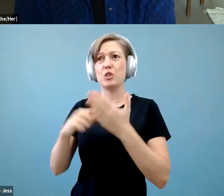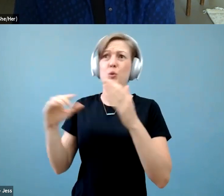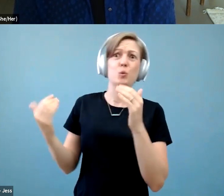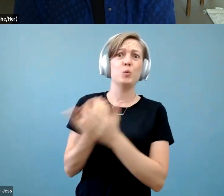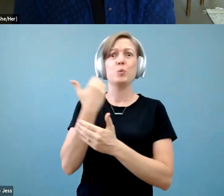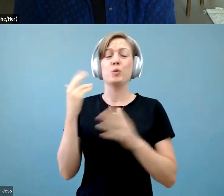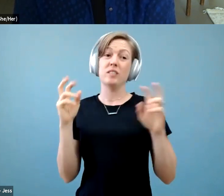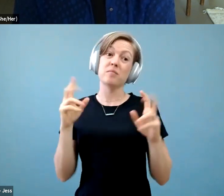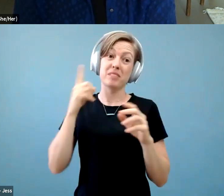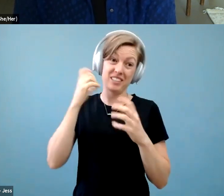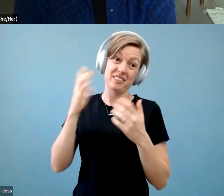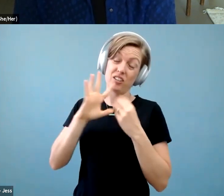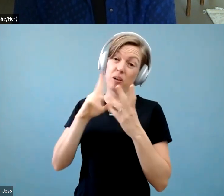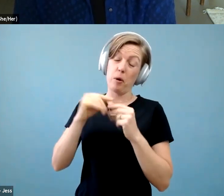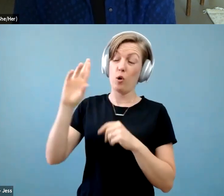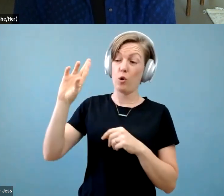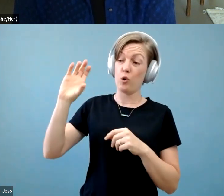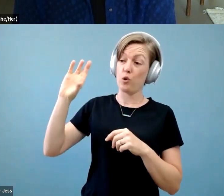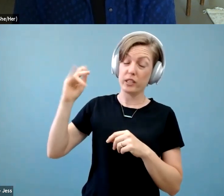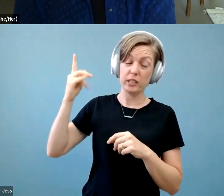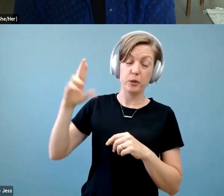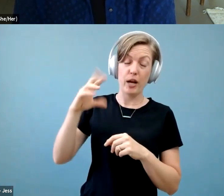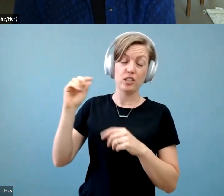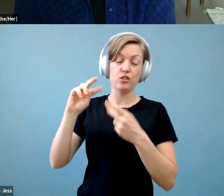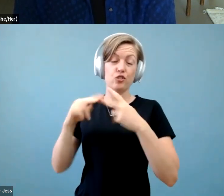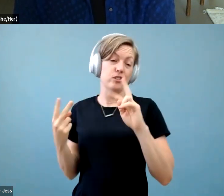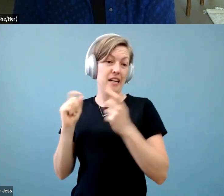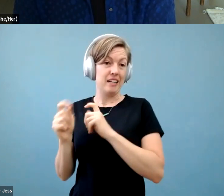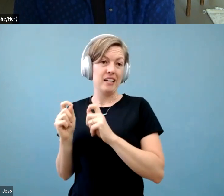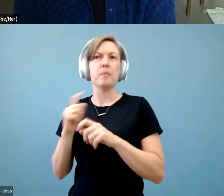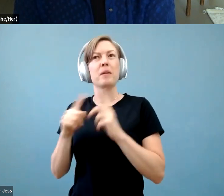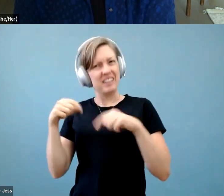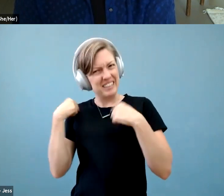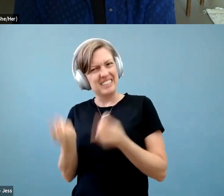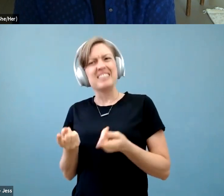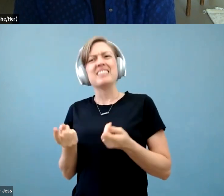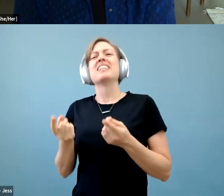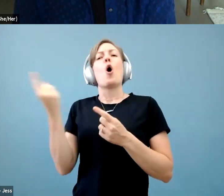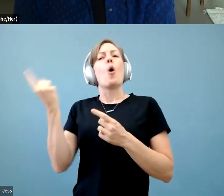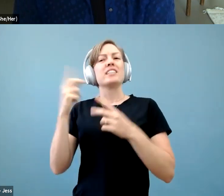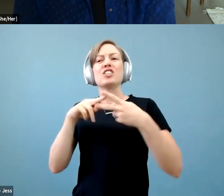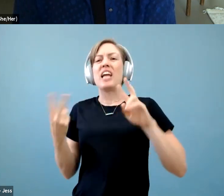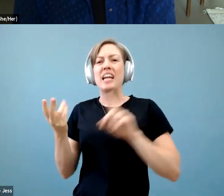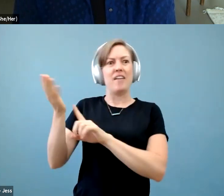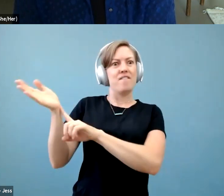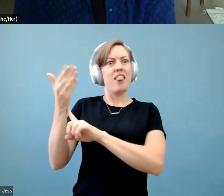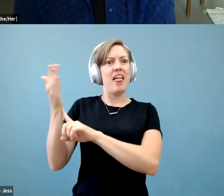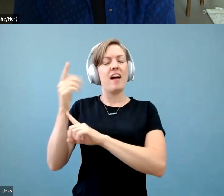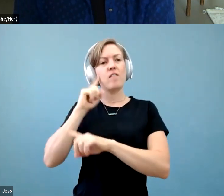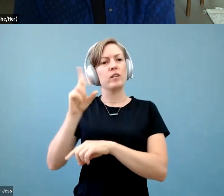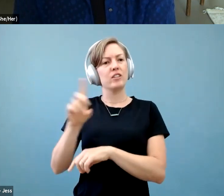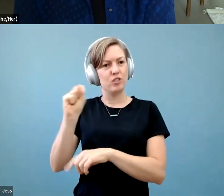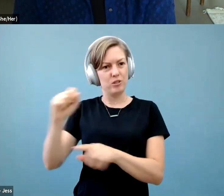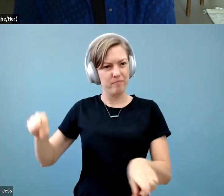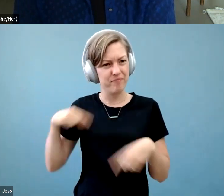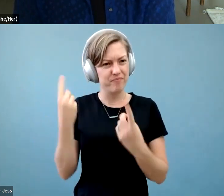about CRISPR and gene editing, when again, there has been a kind of genetic flag for Down syndrome for a long time, and the eminent capacity and